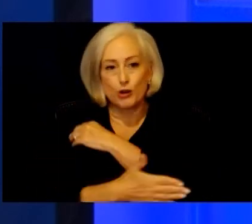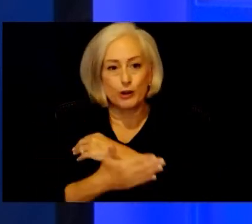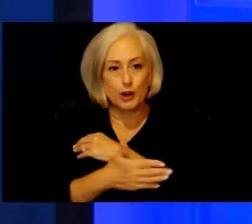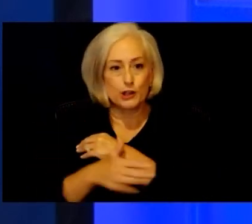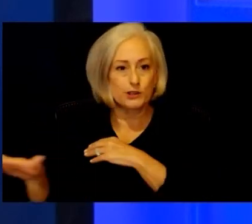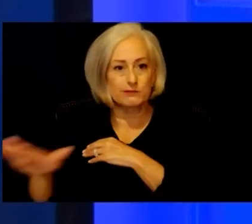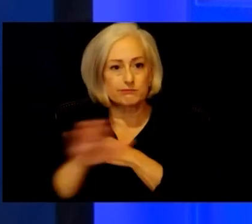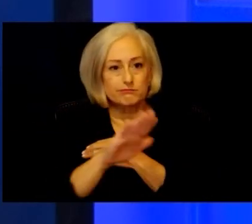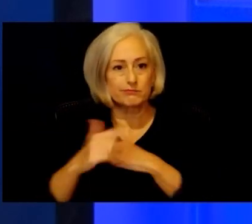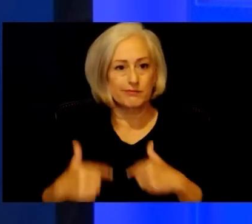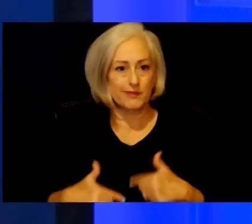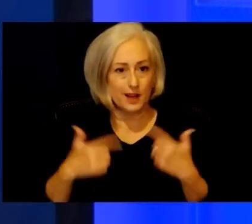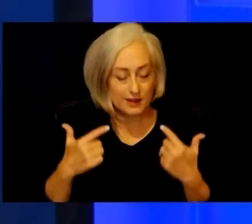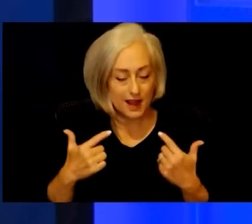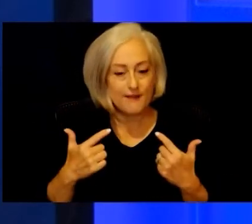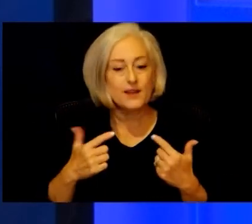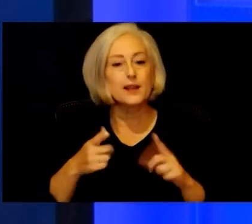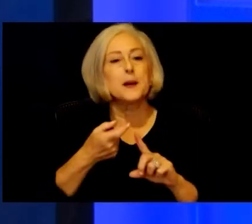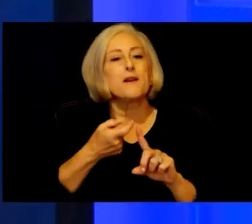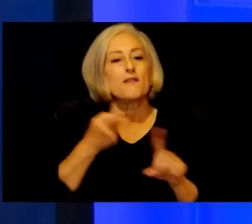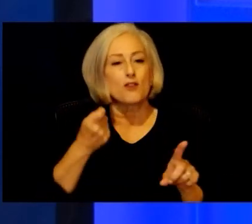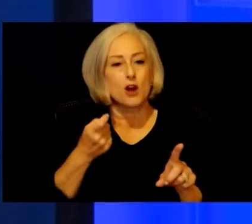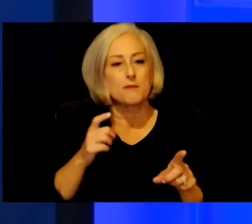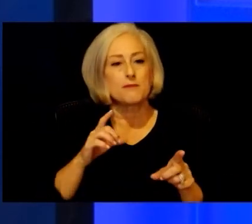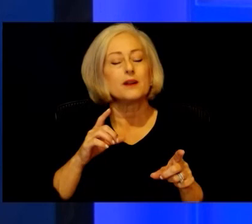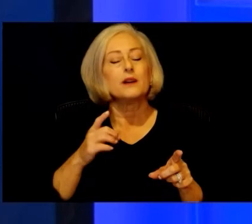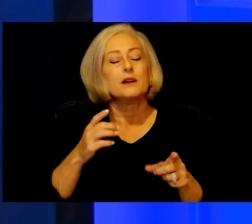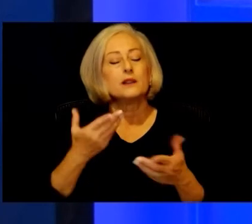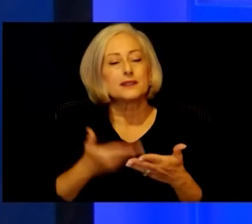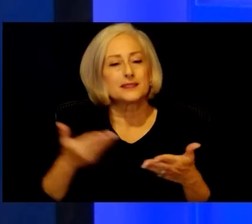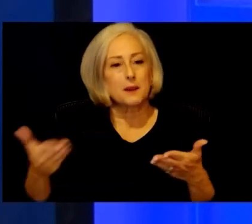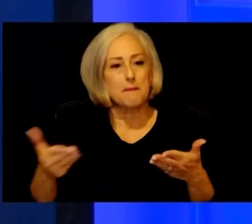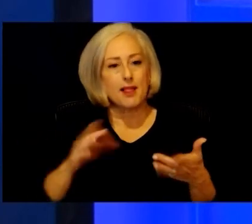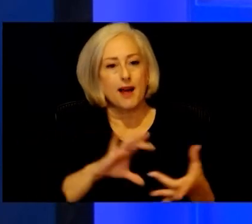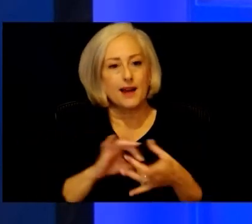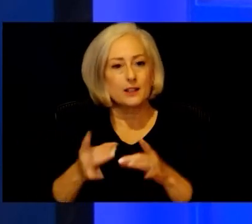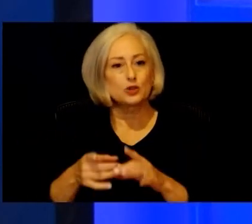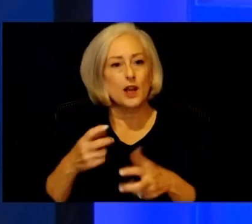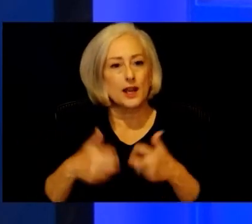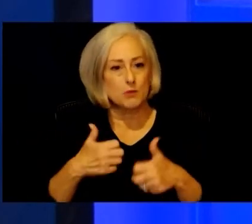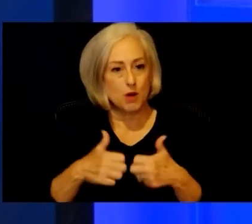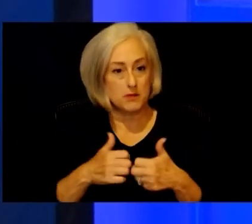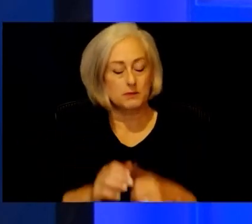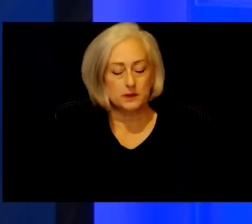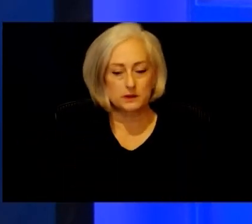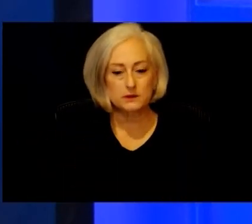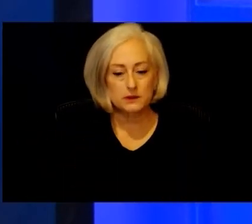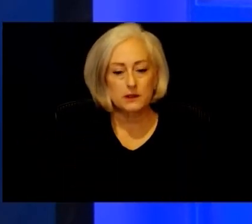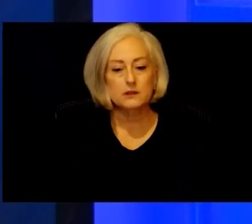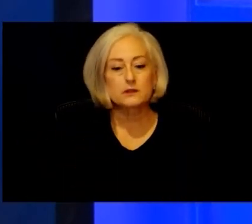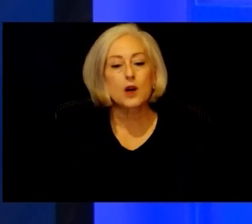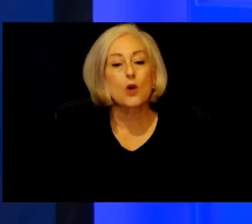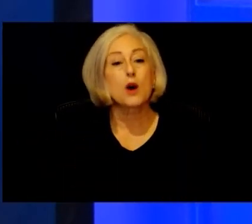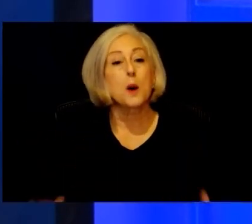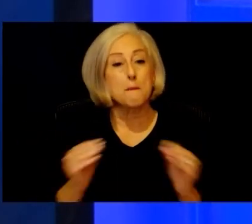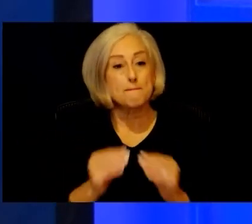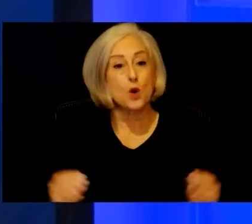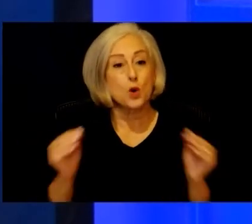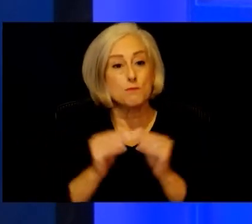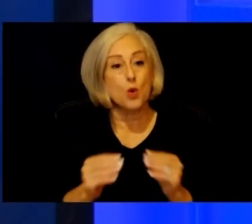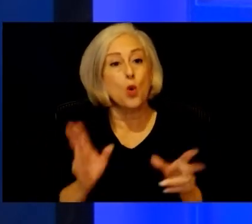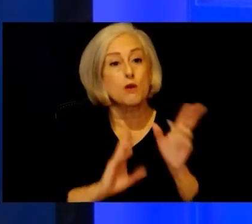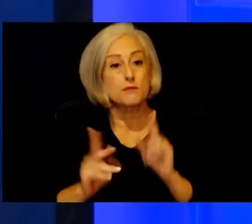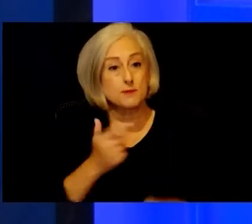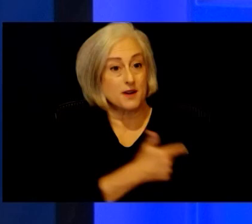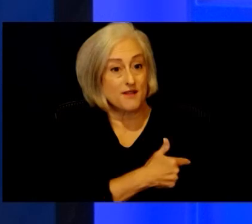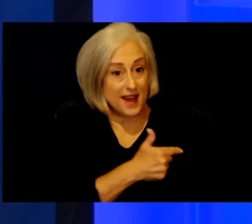issues. Overall, I think and believe that as we get to that safer immunity of people being vaccinated and up to date with vaccination